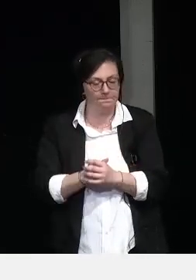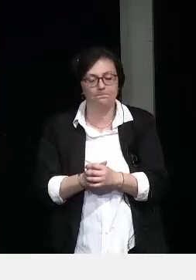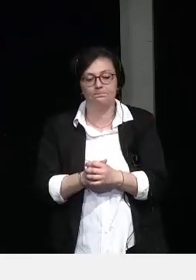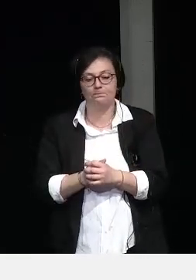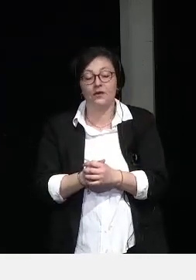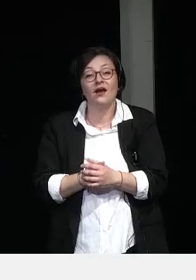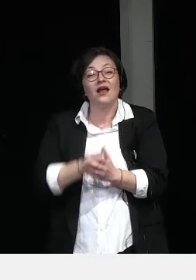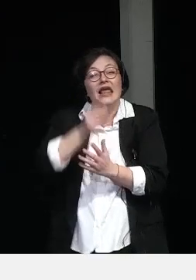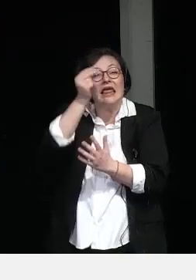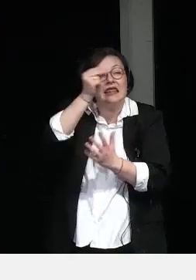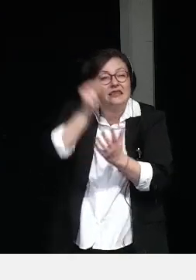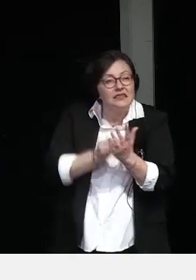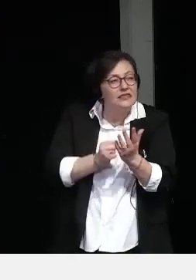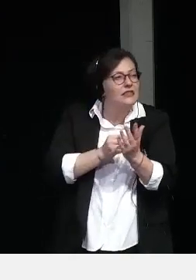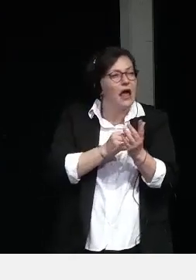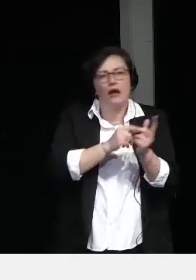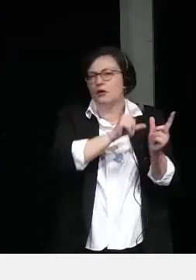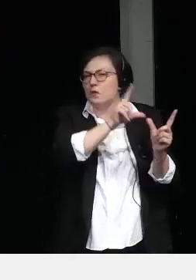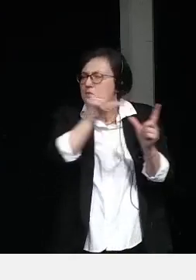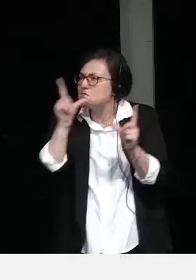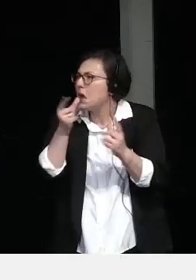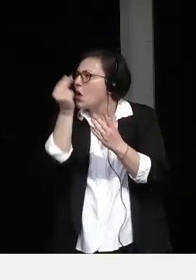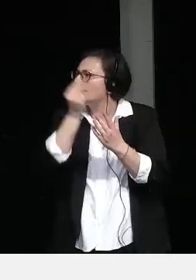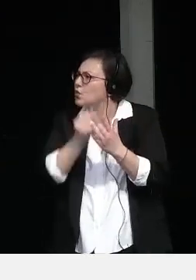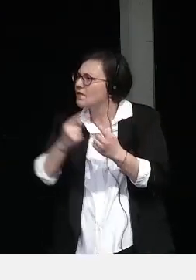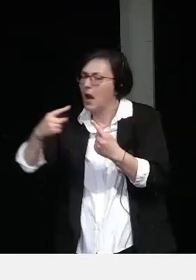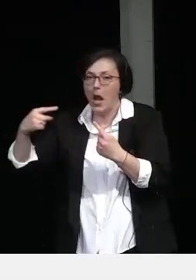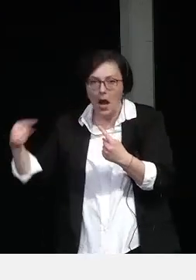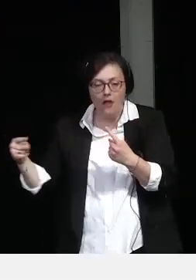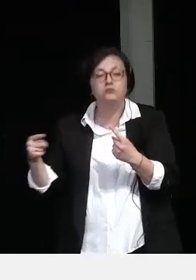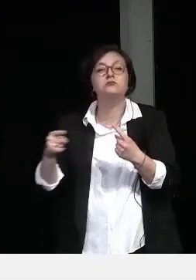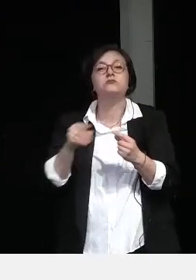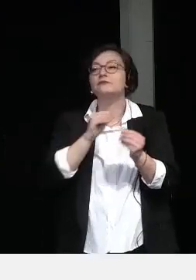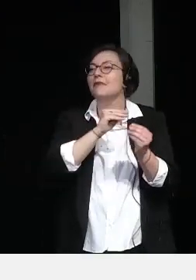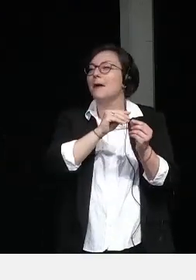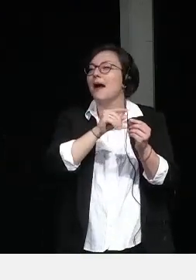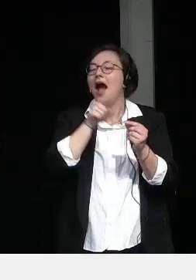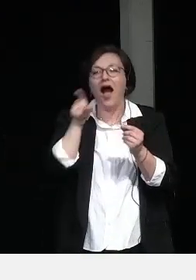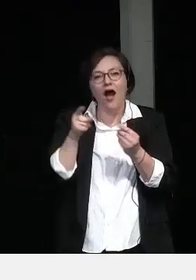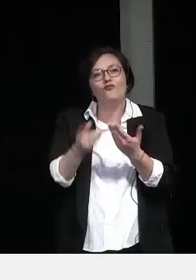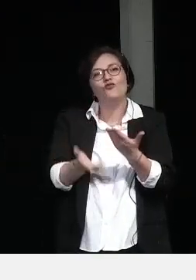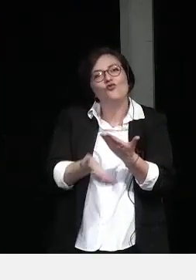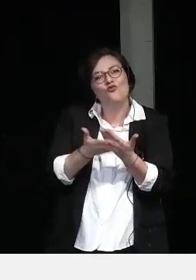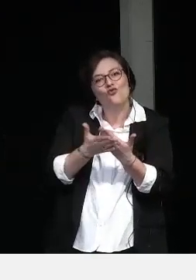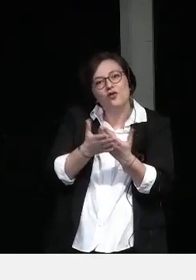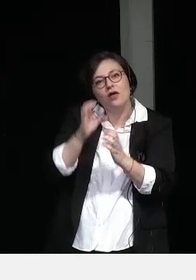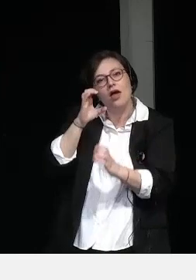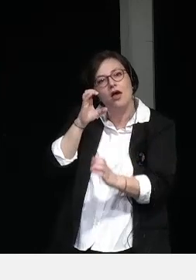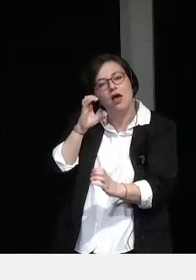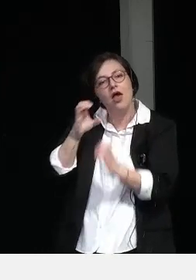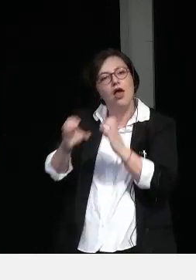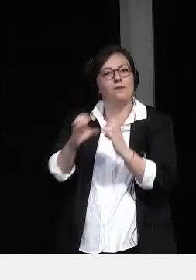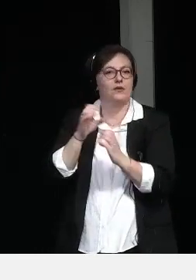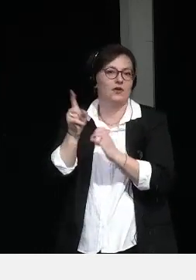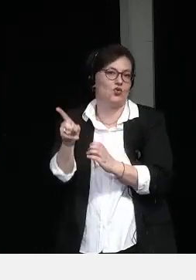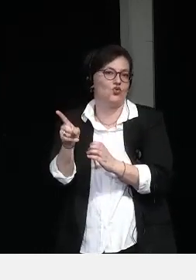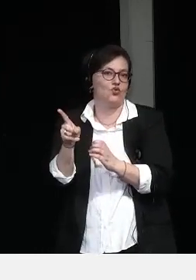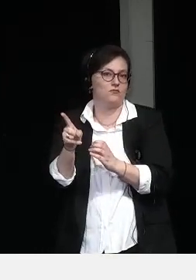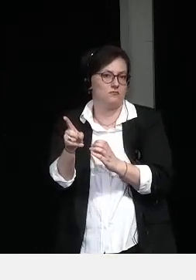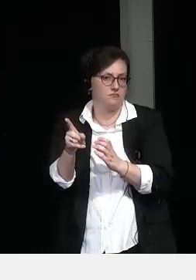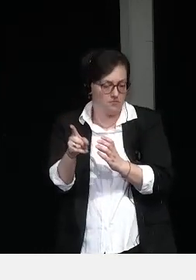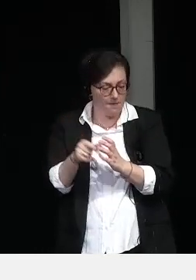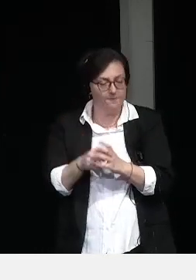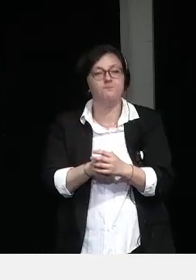born to communicate. So that's why some artworks could be used, some other no, because they're too